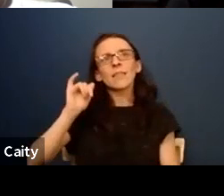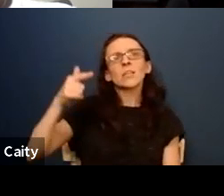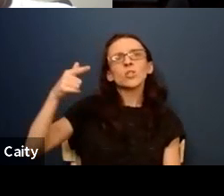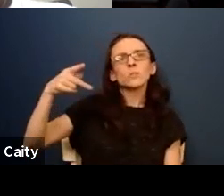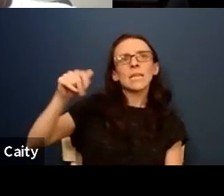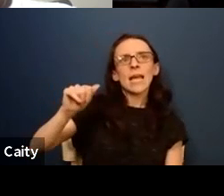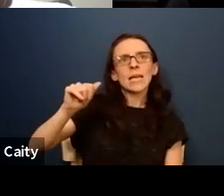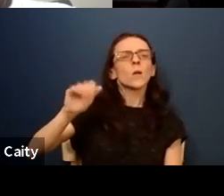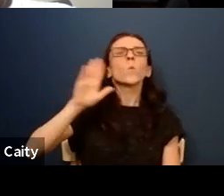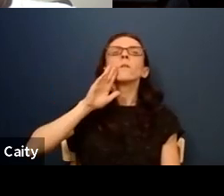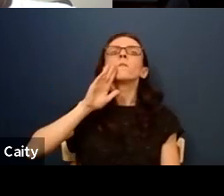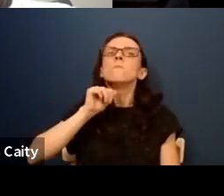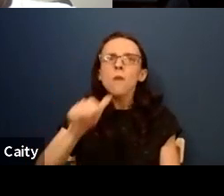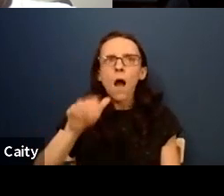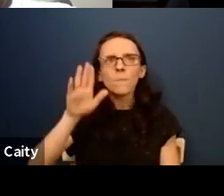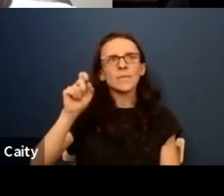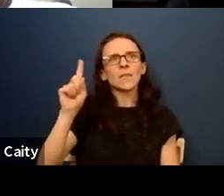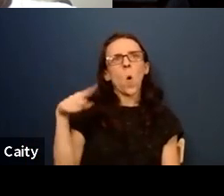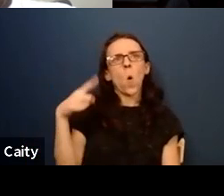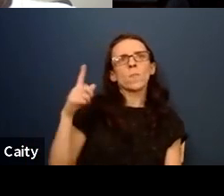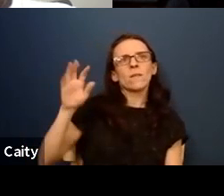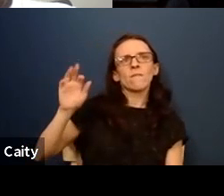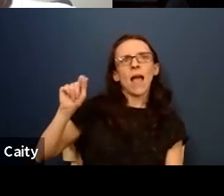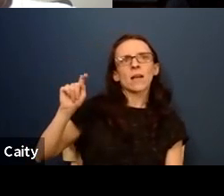will not be the only factor? Right.